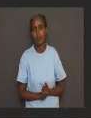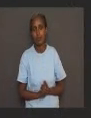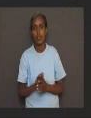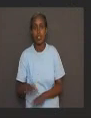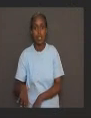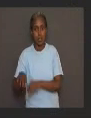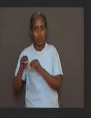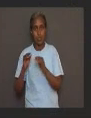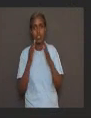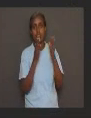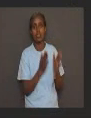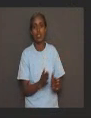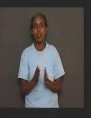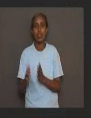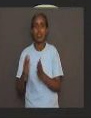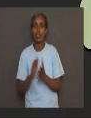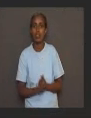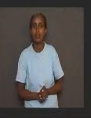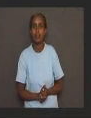Students, let's get ready.